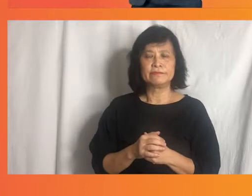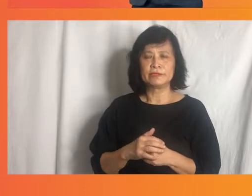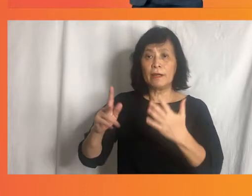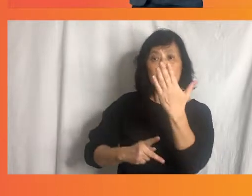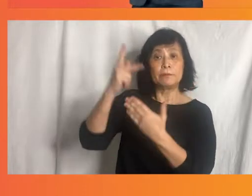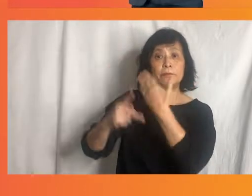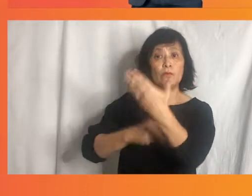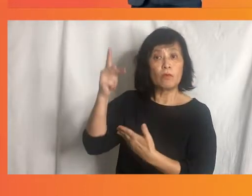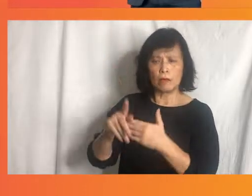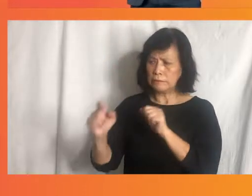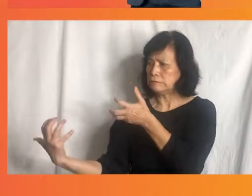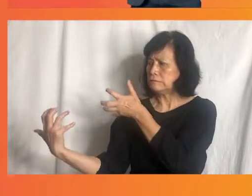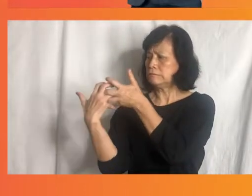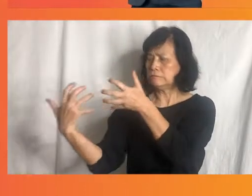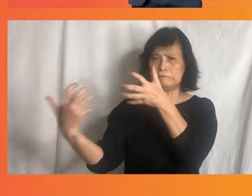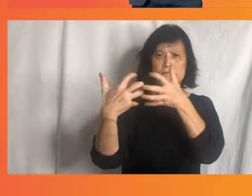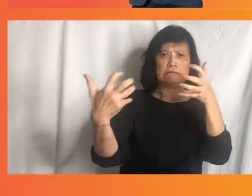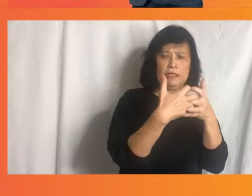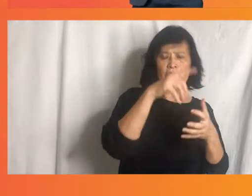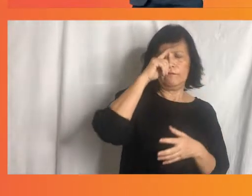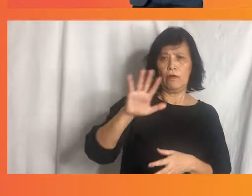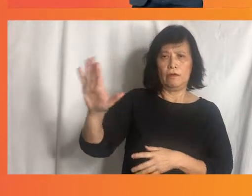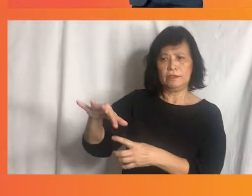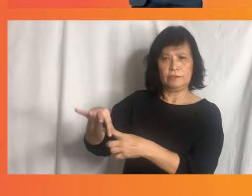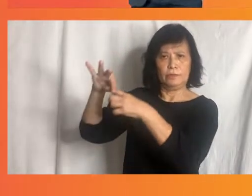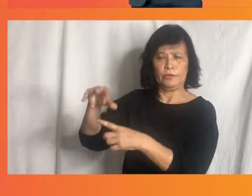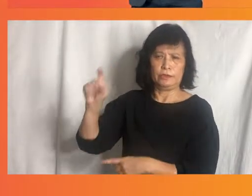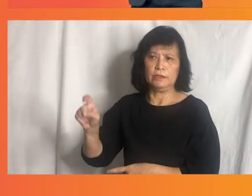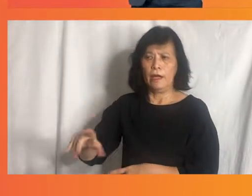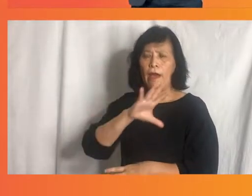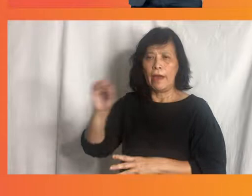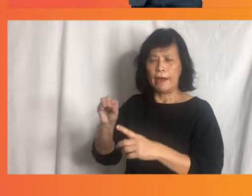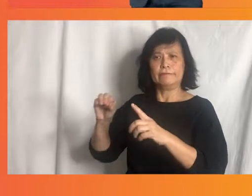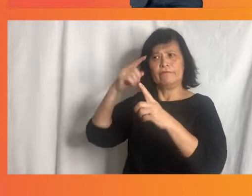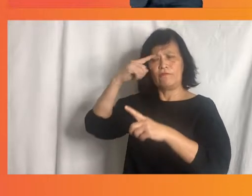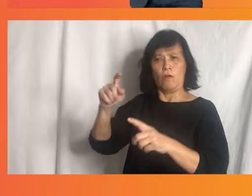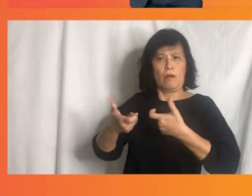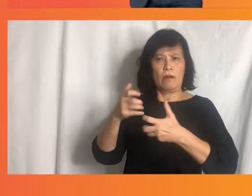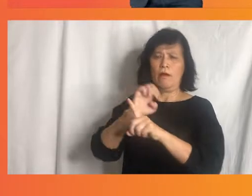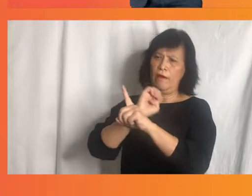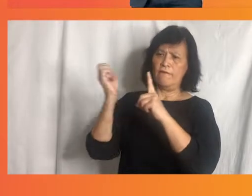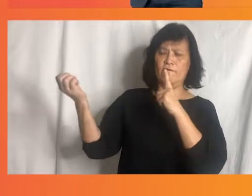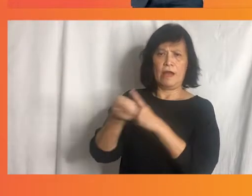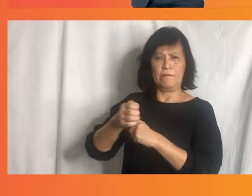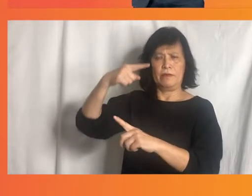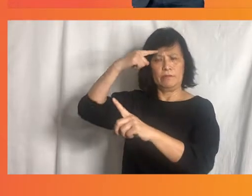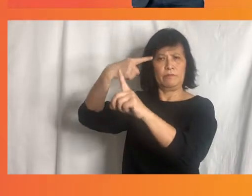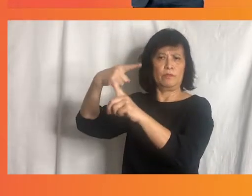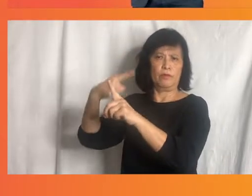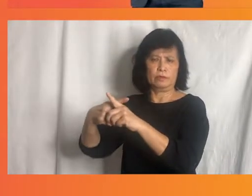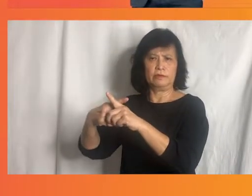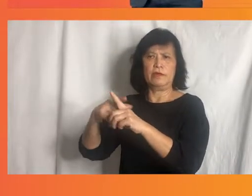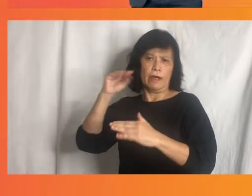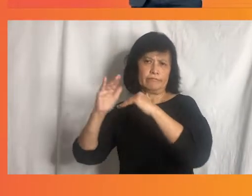Programs need to cater for different special needs and to create a conducive and positive learning environment to encourage physical activity